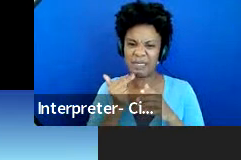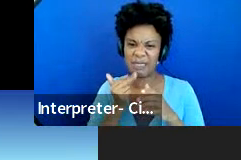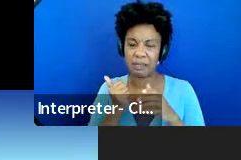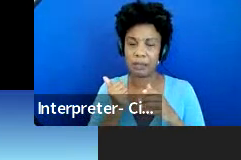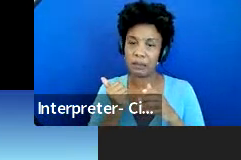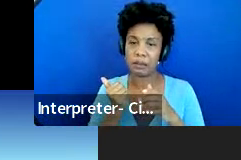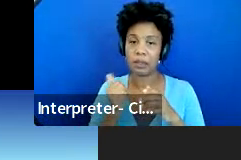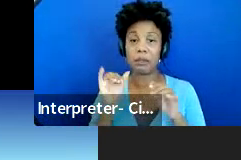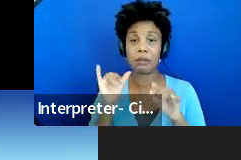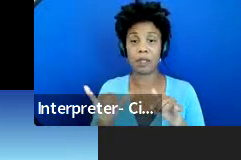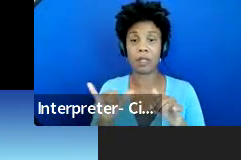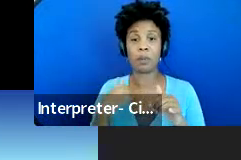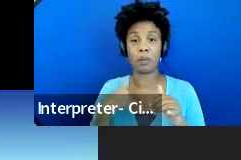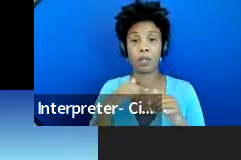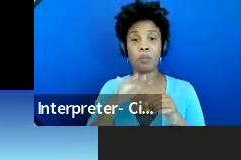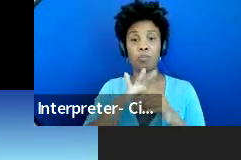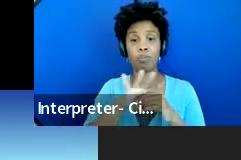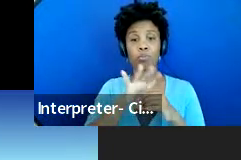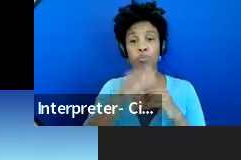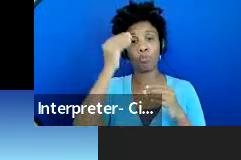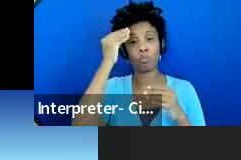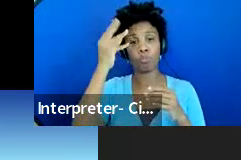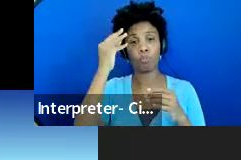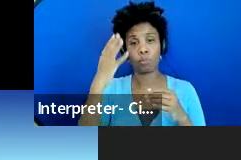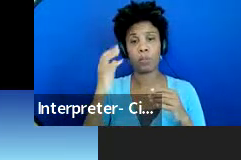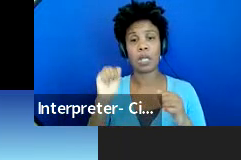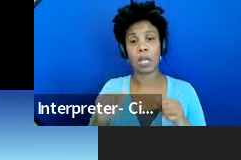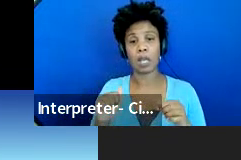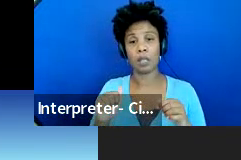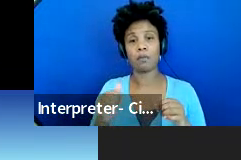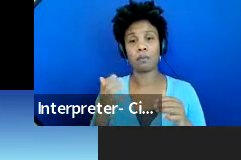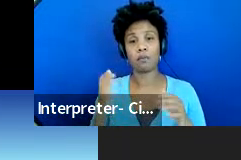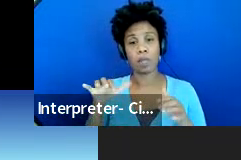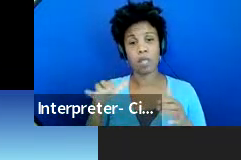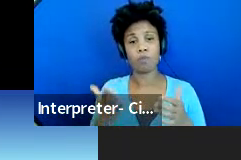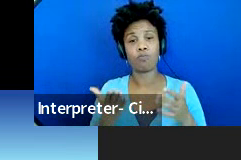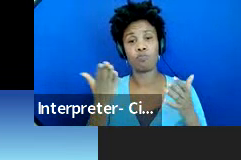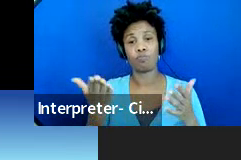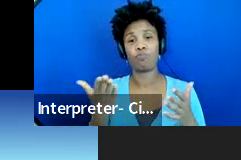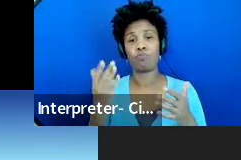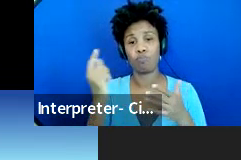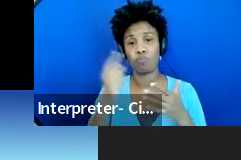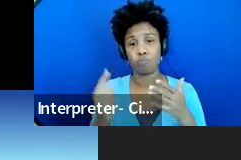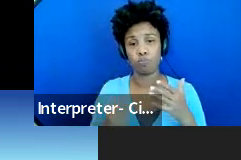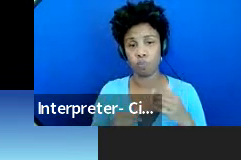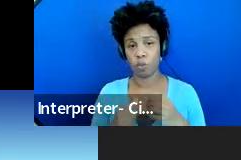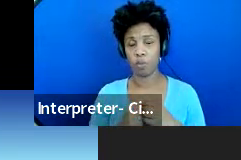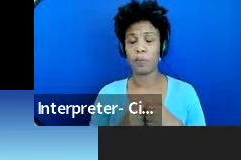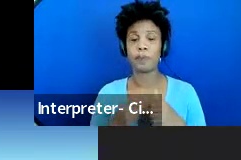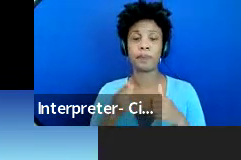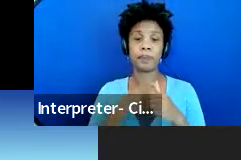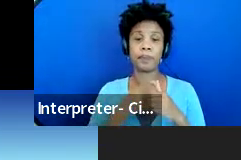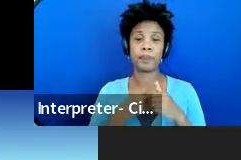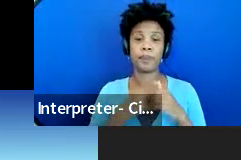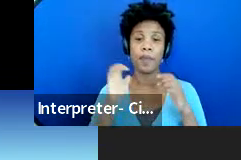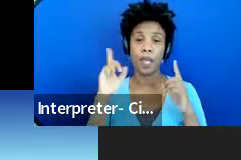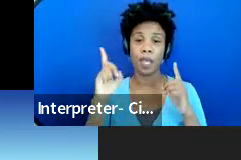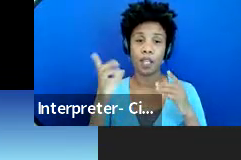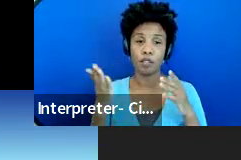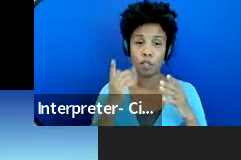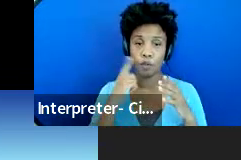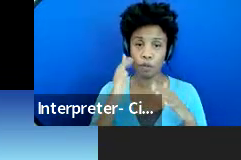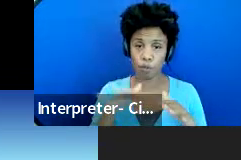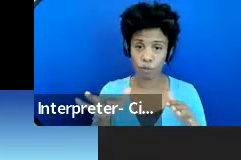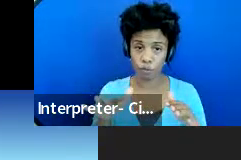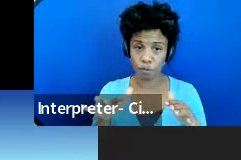fact achieved, and there are a number of suggestions that can be derived. So for example, educational services for children could